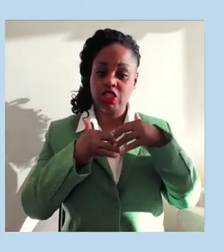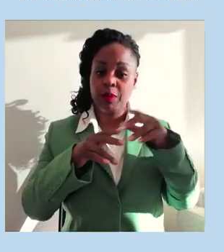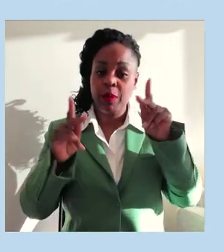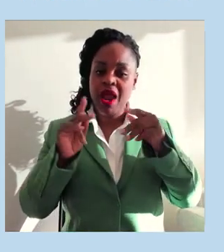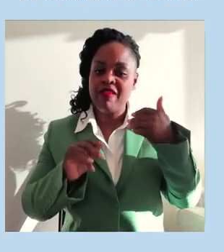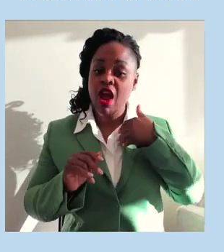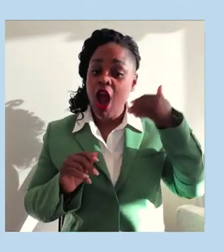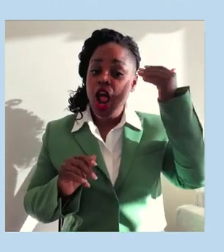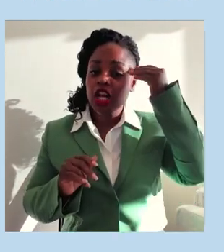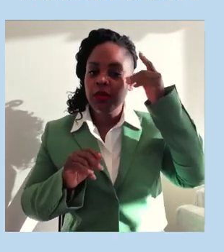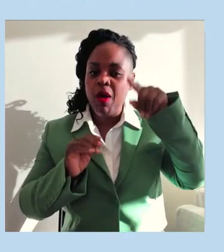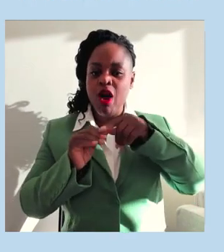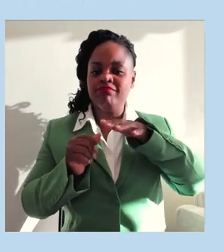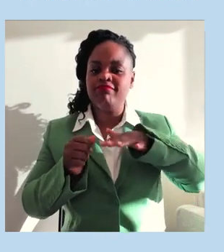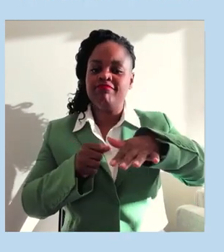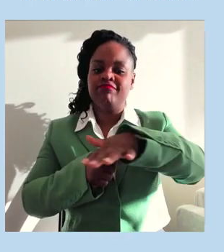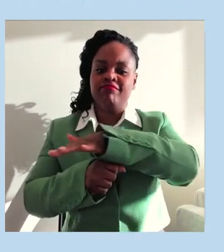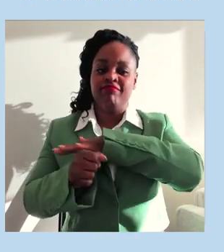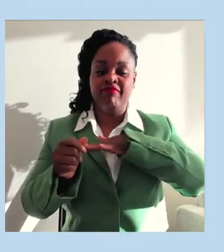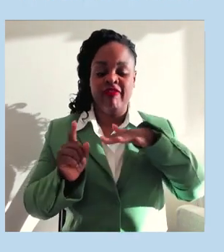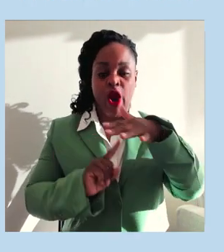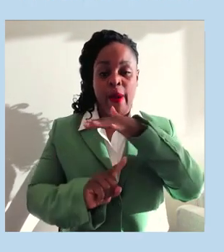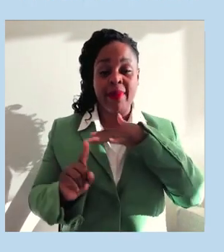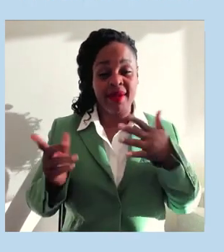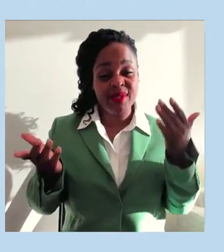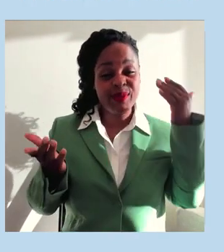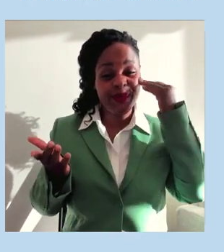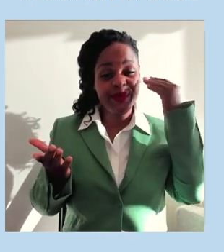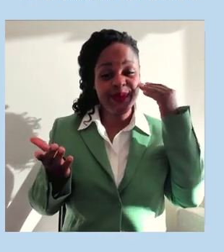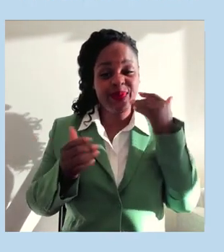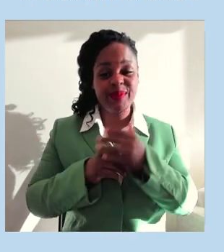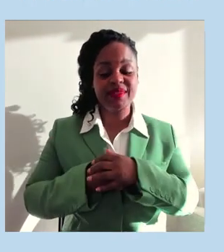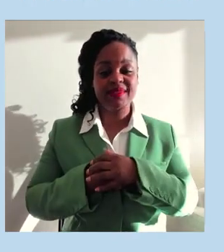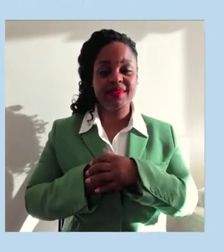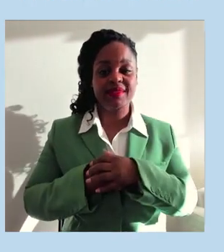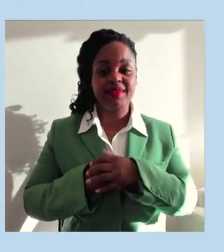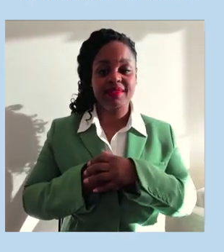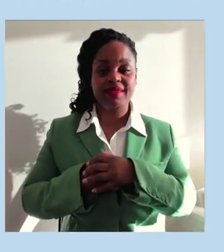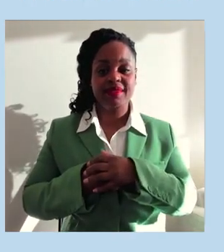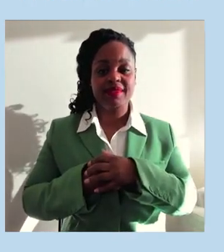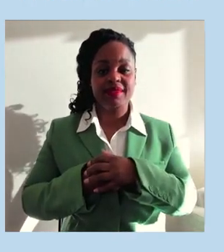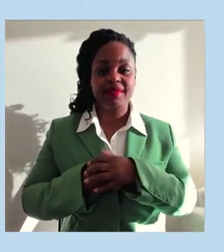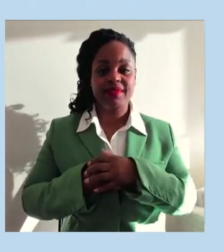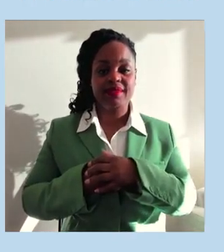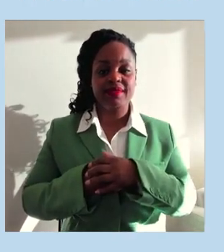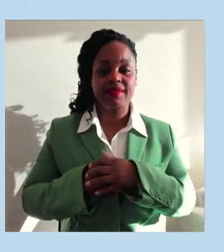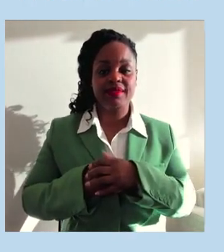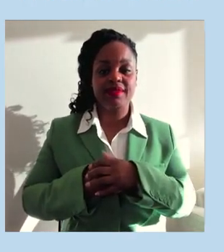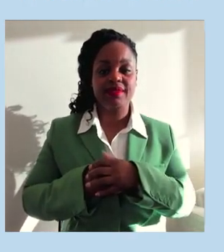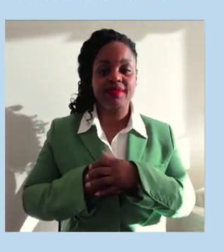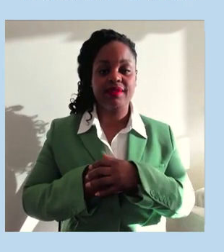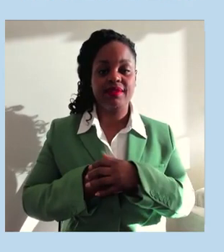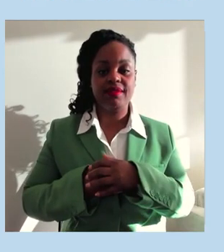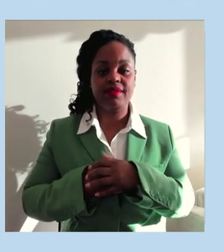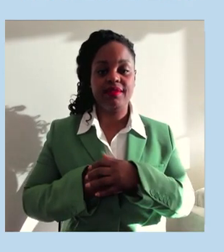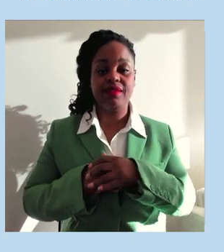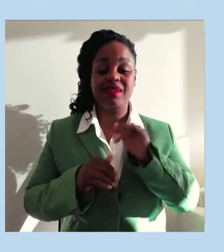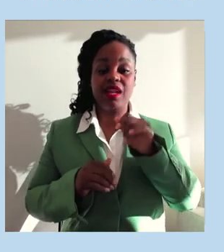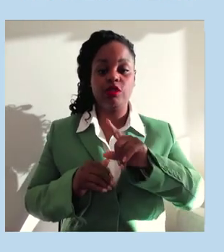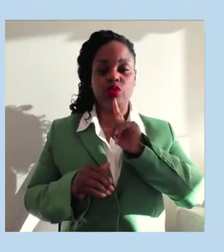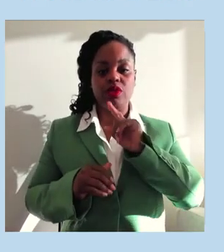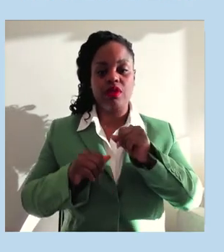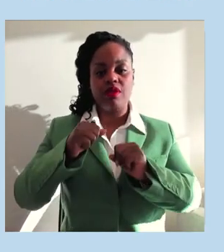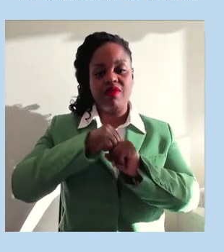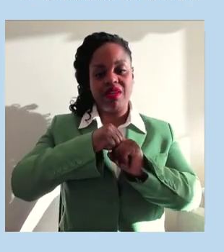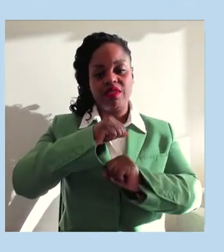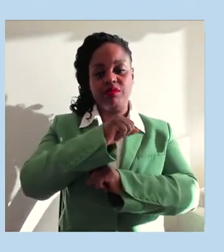and adaptation, but also as part of understanding, you know, this paradigmatic change that we need to do in order to overcome climate